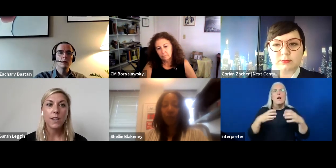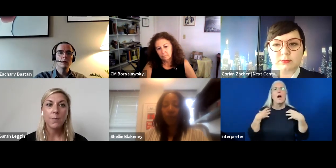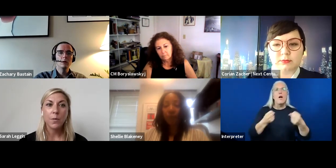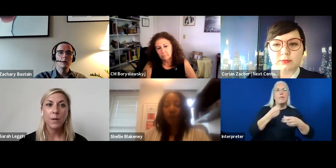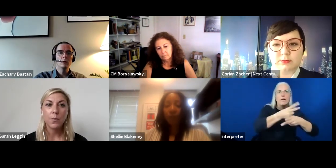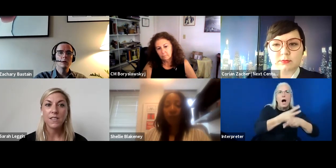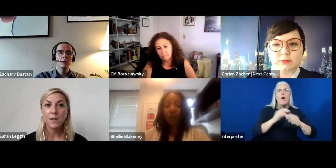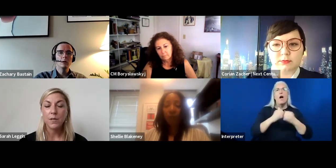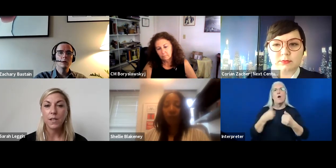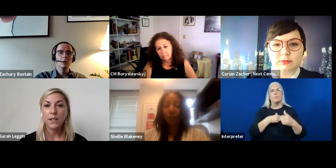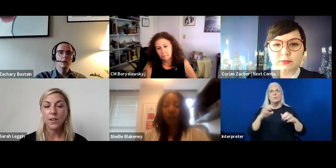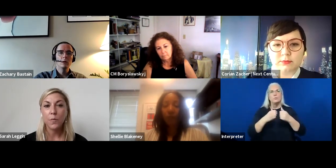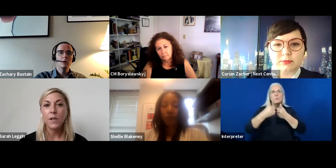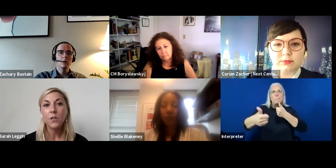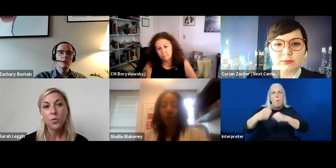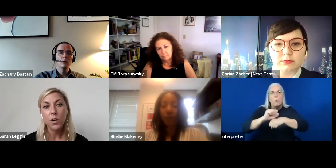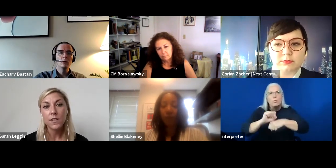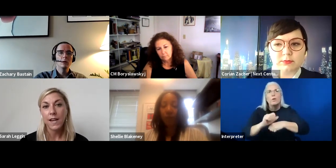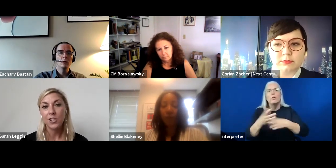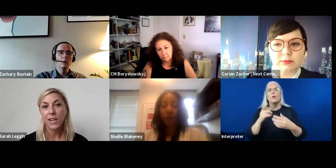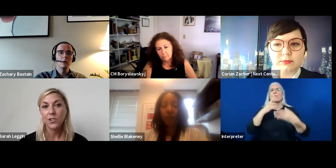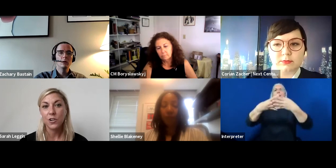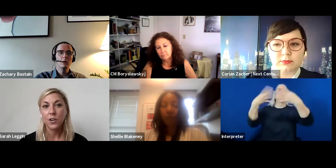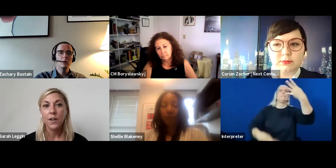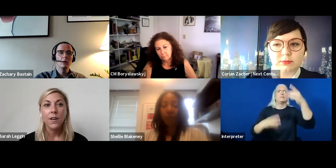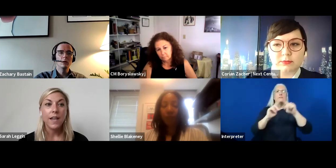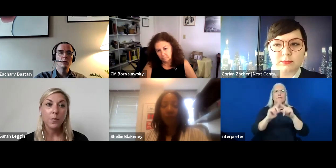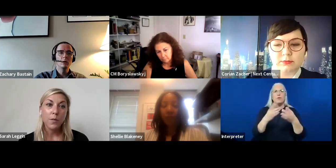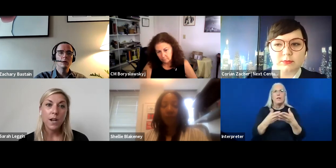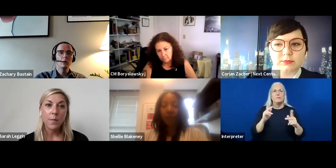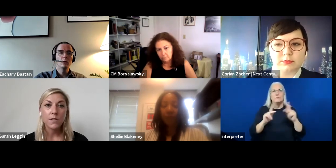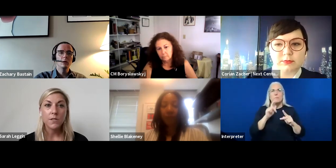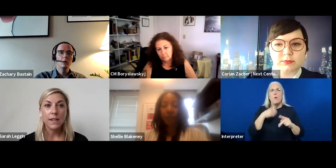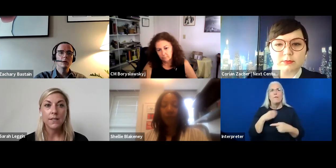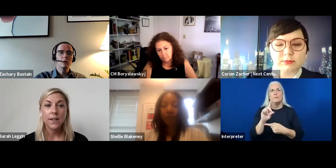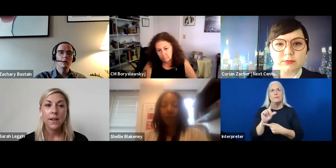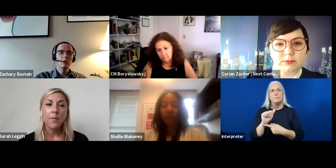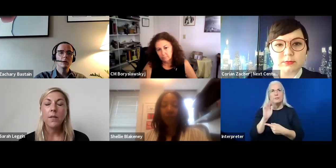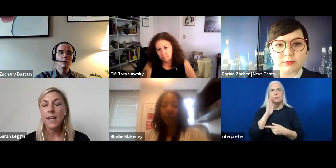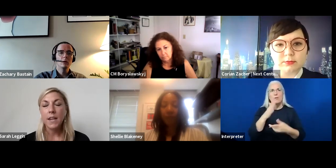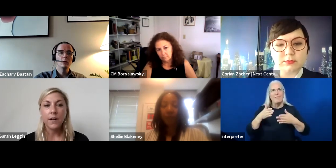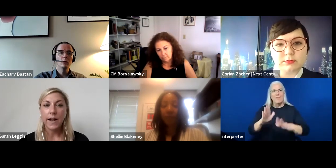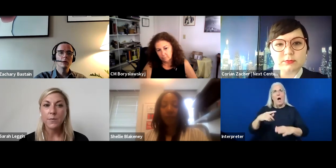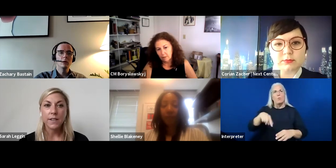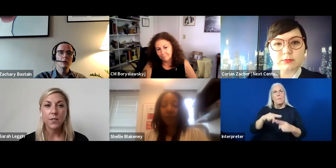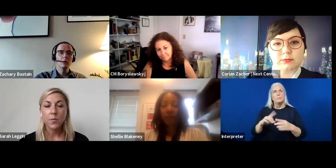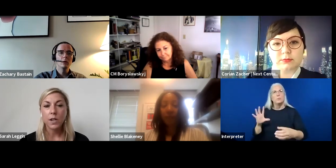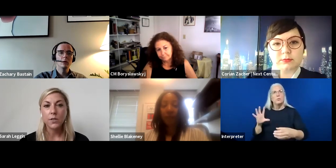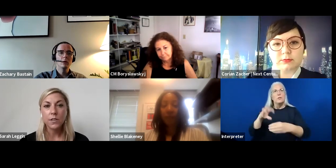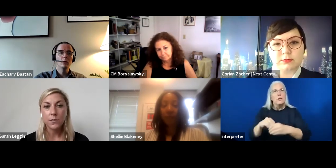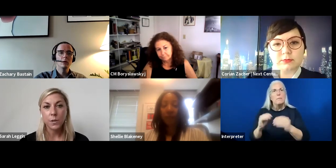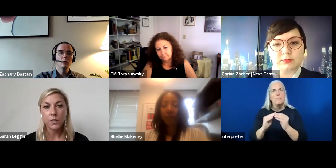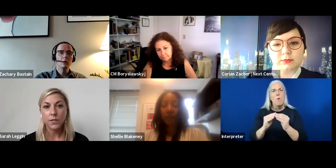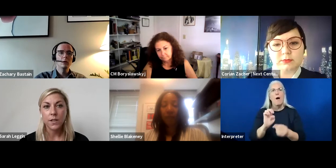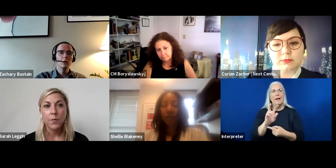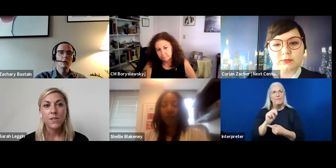which will enable people with disabilities to open new doors to educational and employment opportunities, among many other aspects of a more